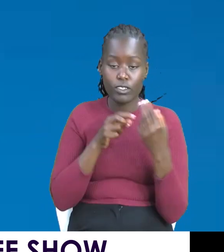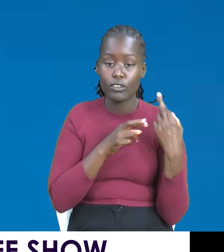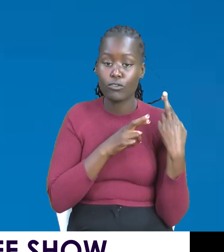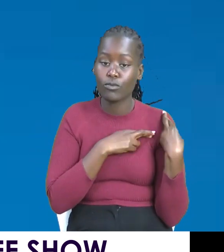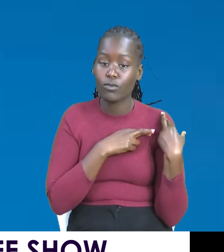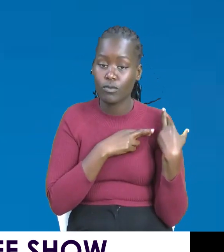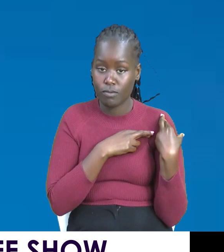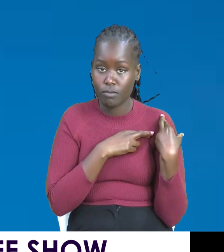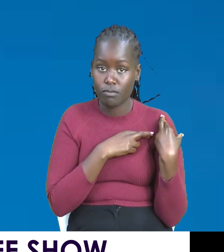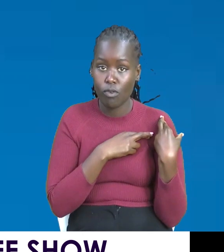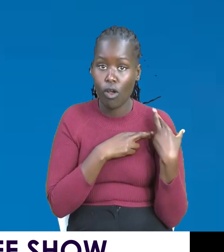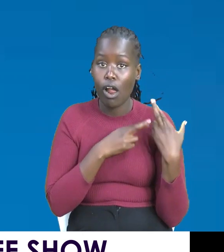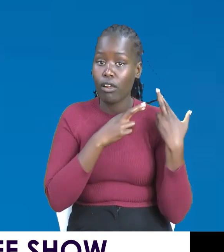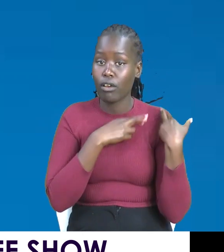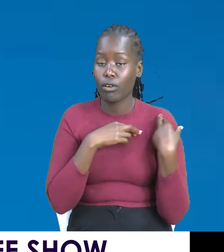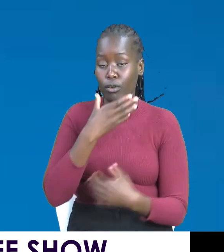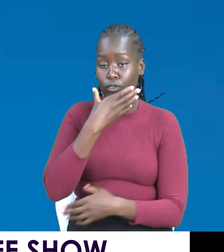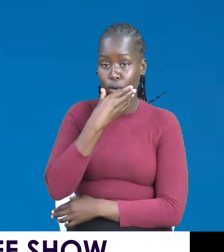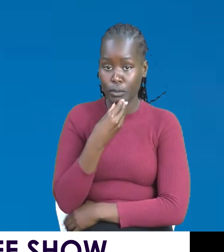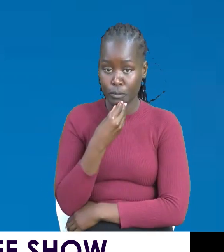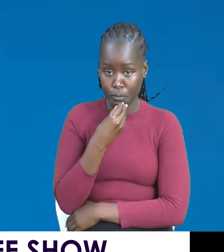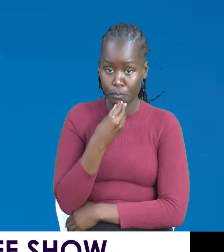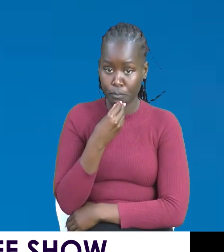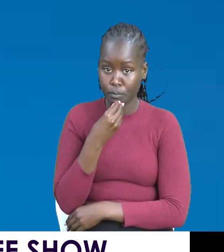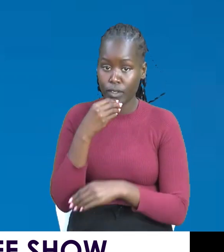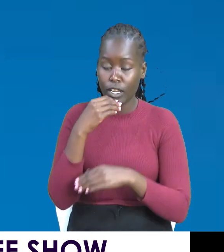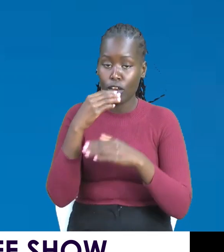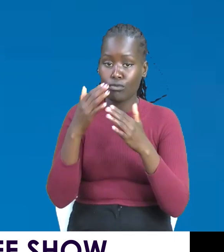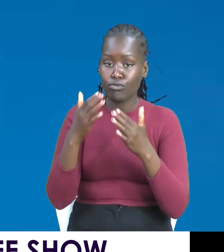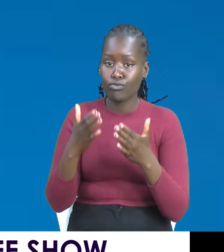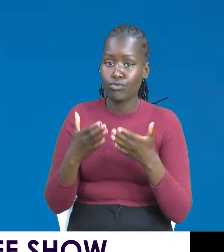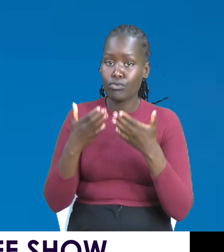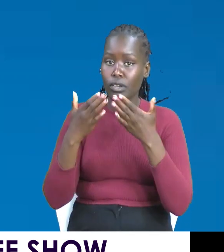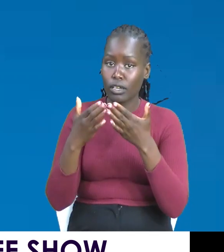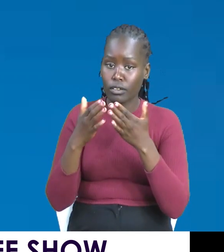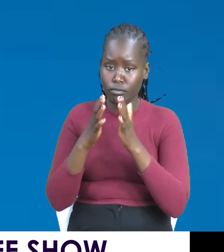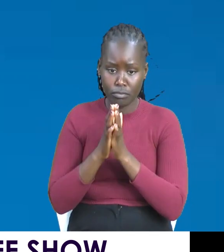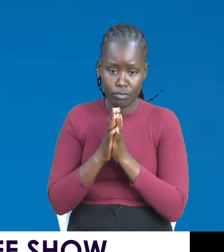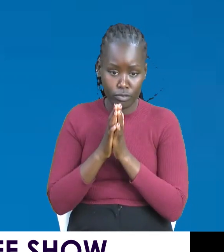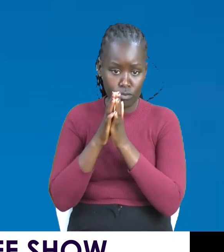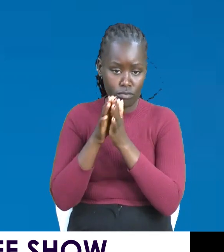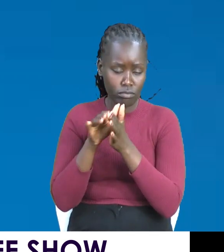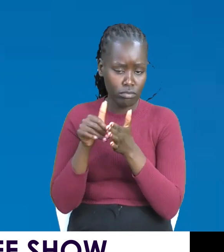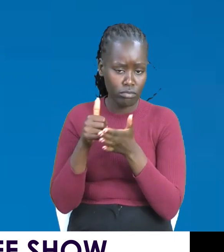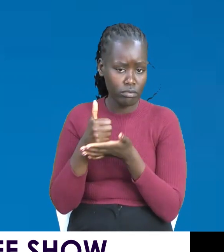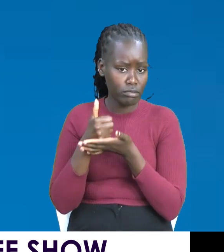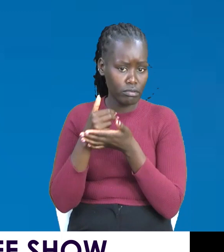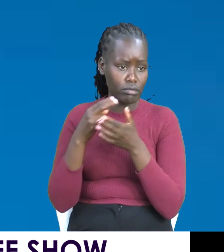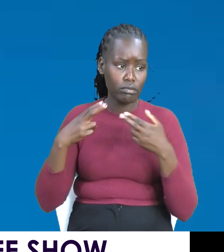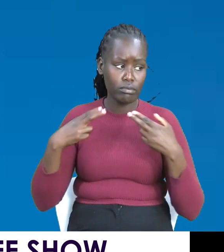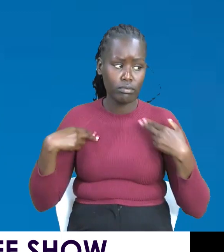roles. The role of a man to be the source, to be the sustainer of humanity.